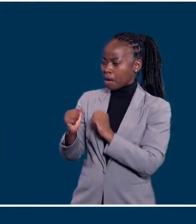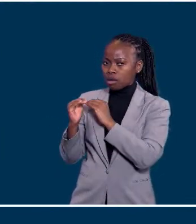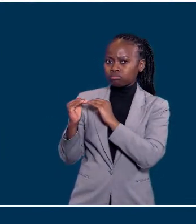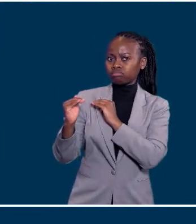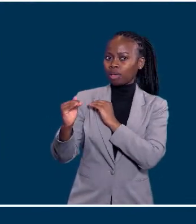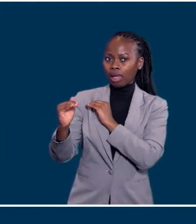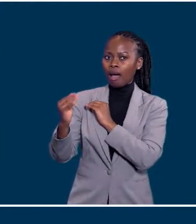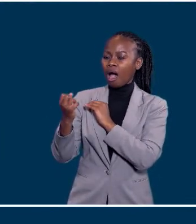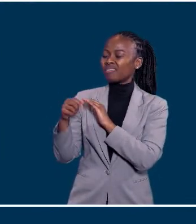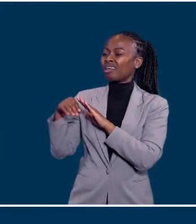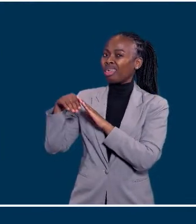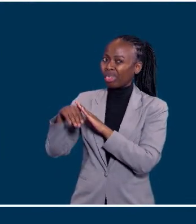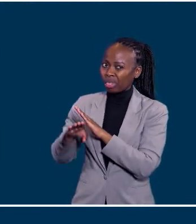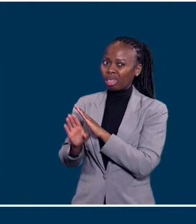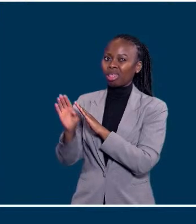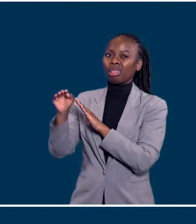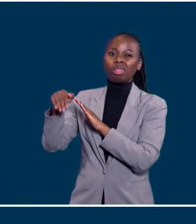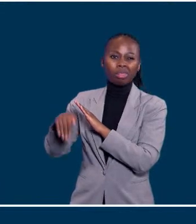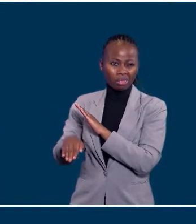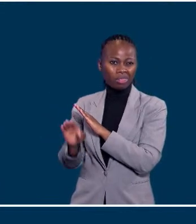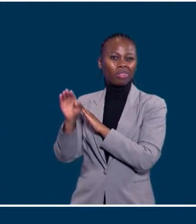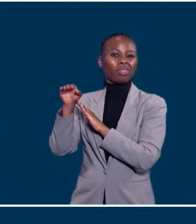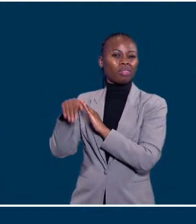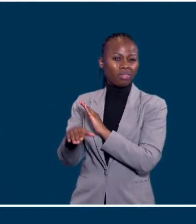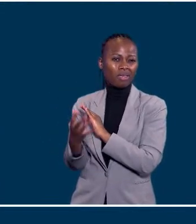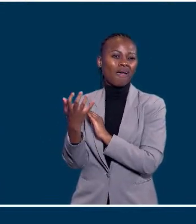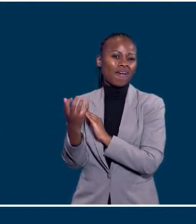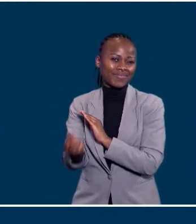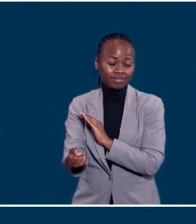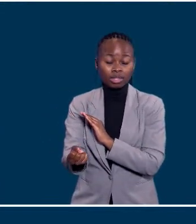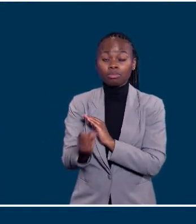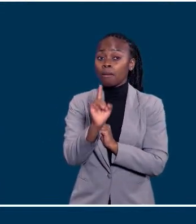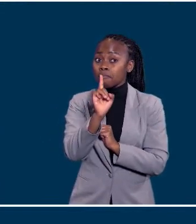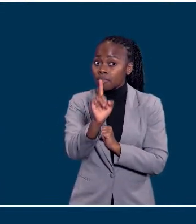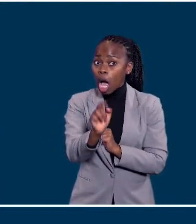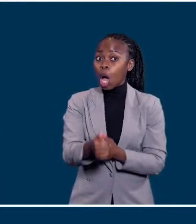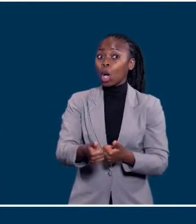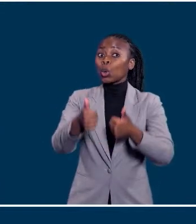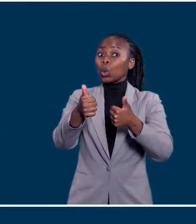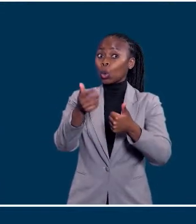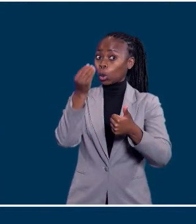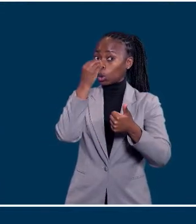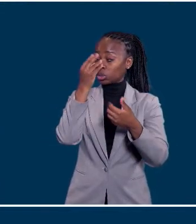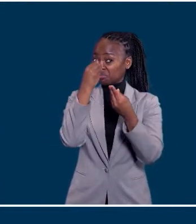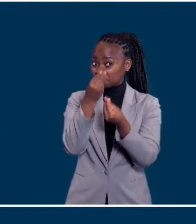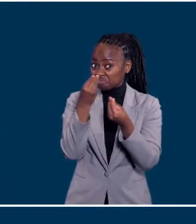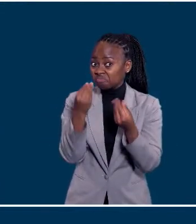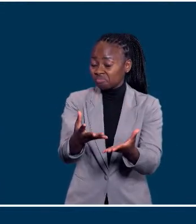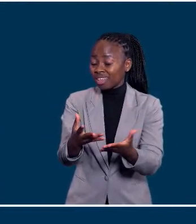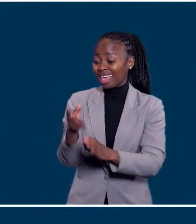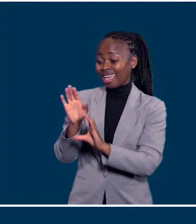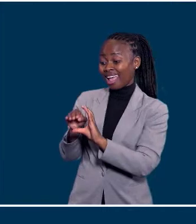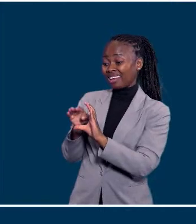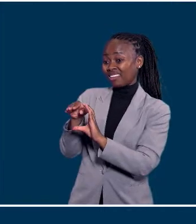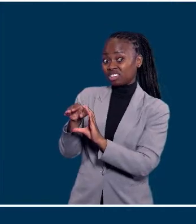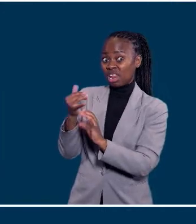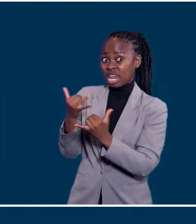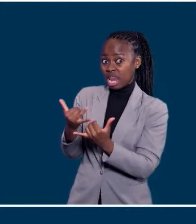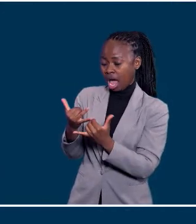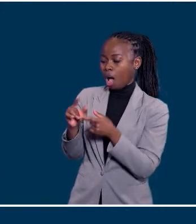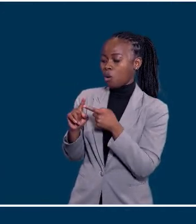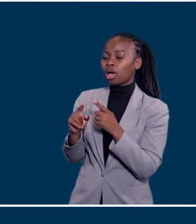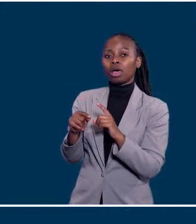about why that's the case. Inflation, this is the good news part of it, has been contained for some time